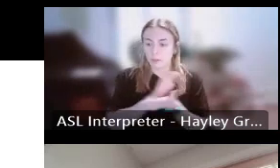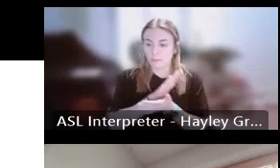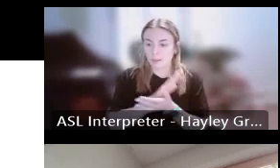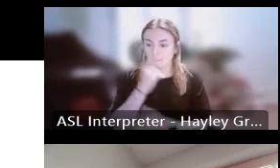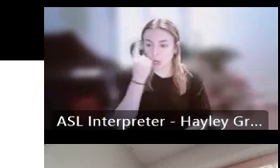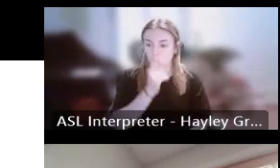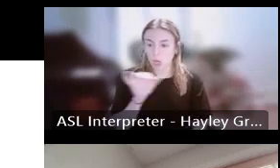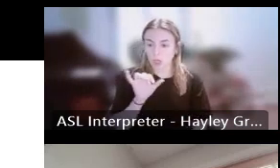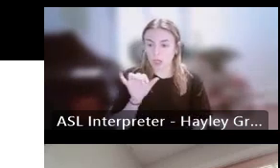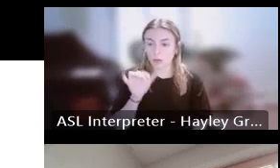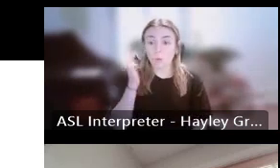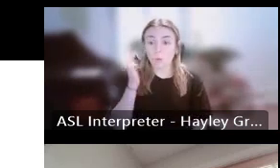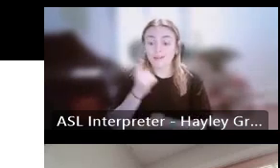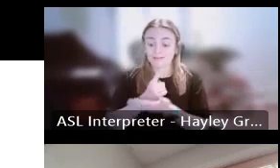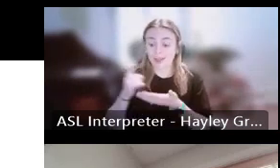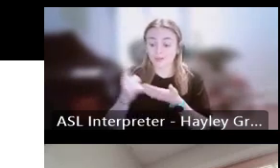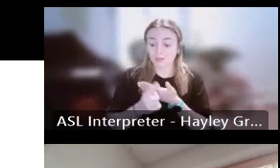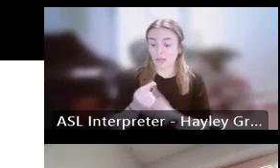the paper is going to be due.